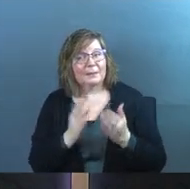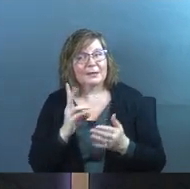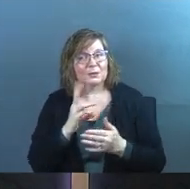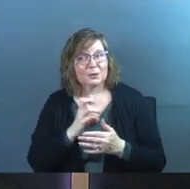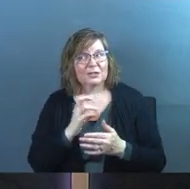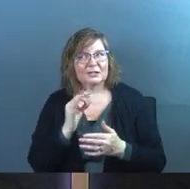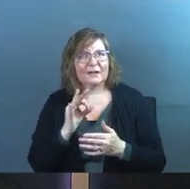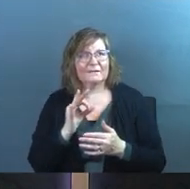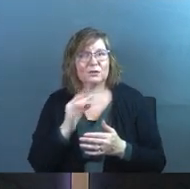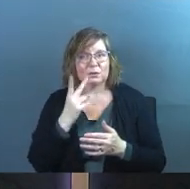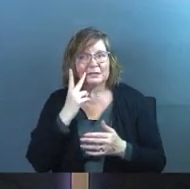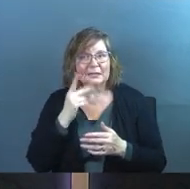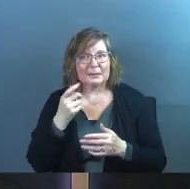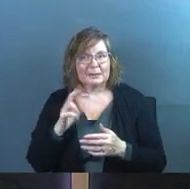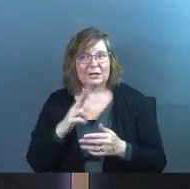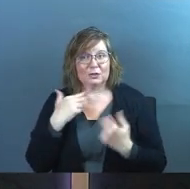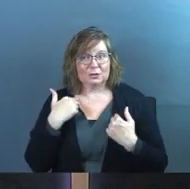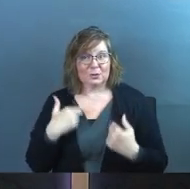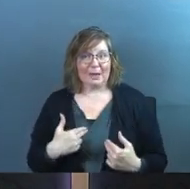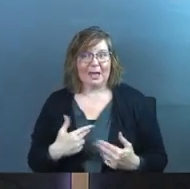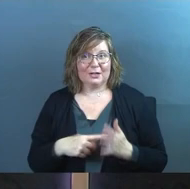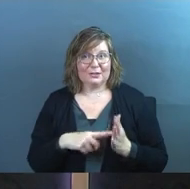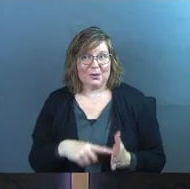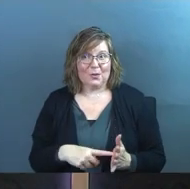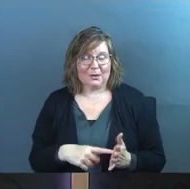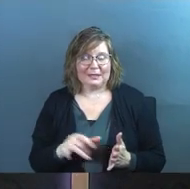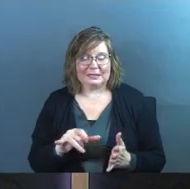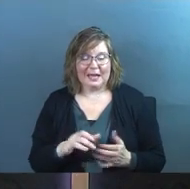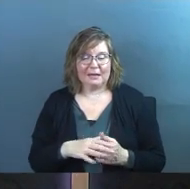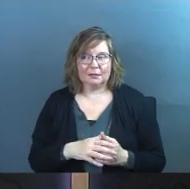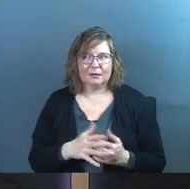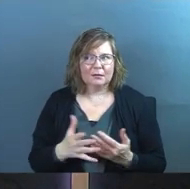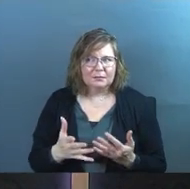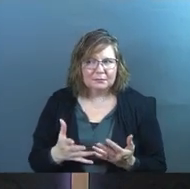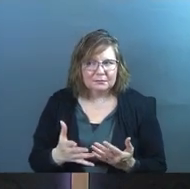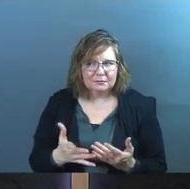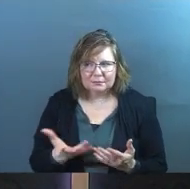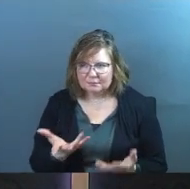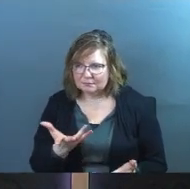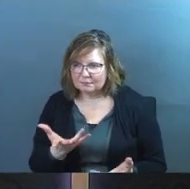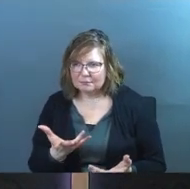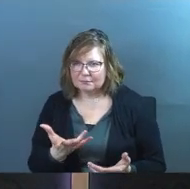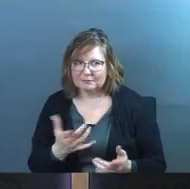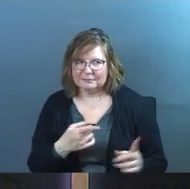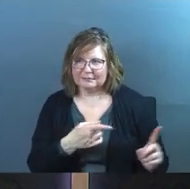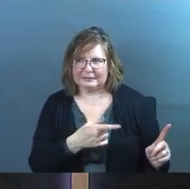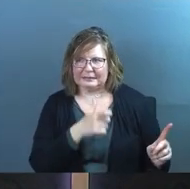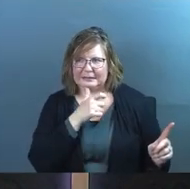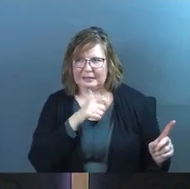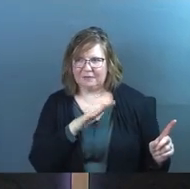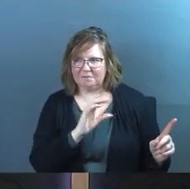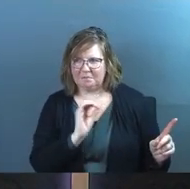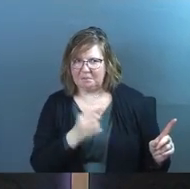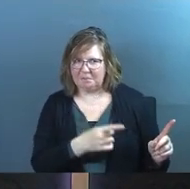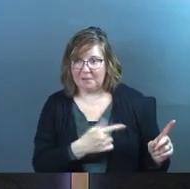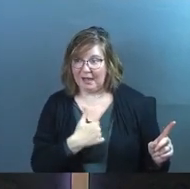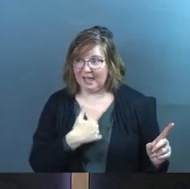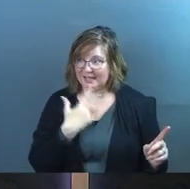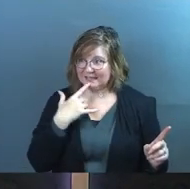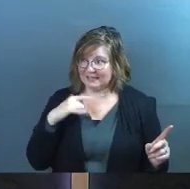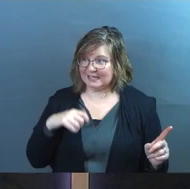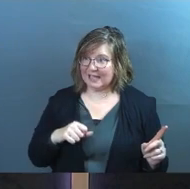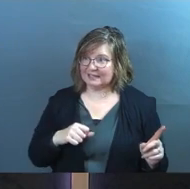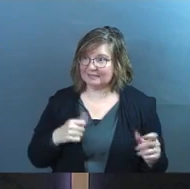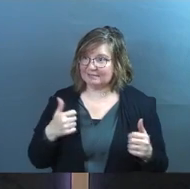there's a weirdness of, you know, you see Peter's humanity showing, you know what I'm saying? And he's like, "Hey, unlike that guy, I've said